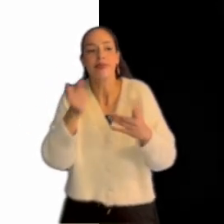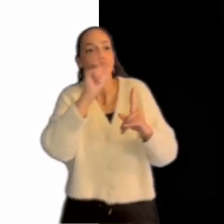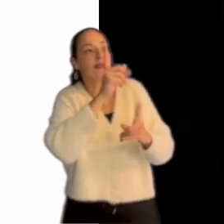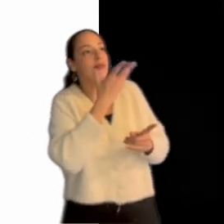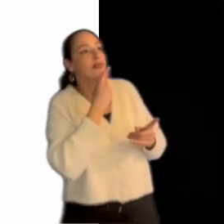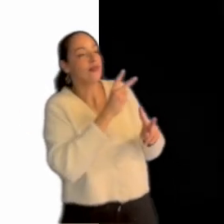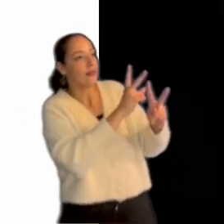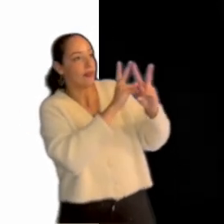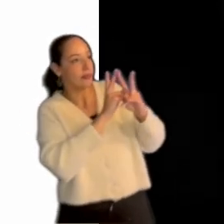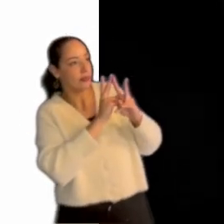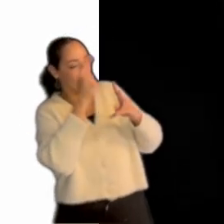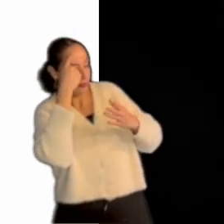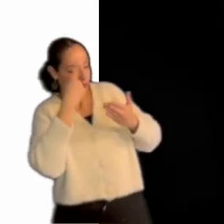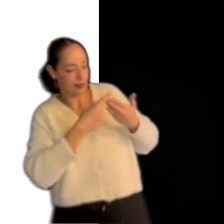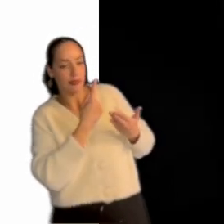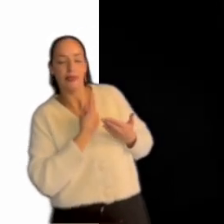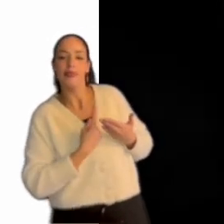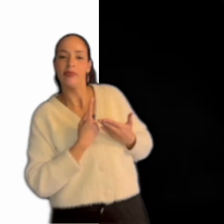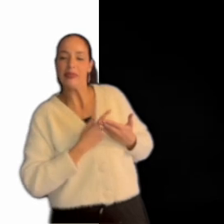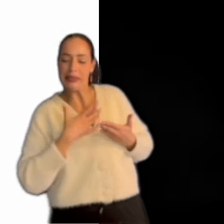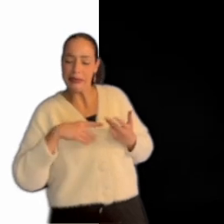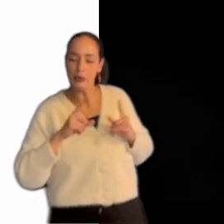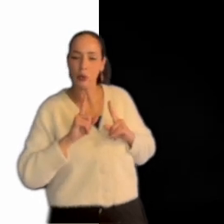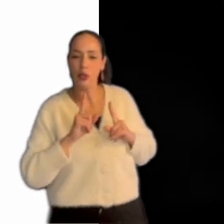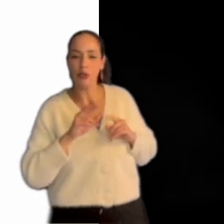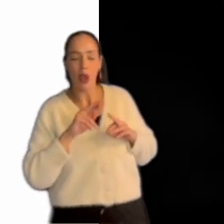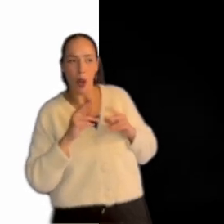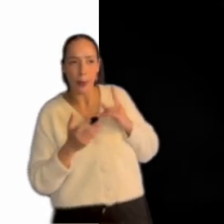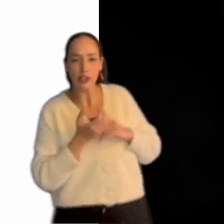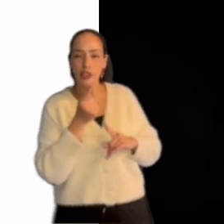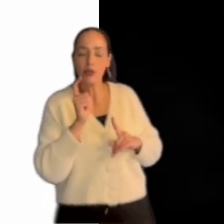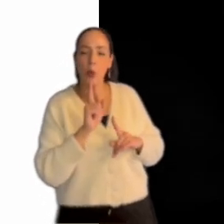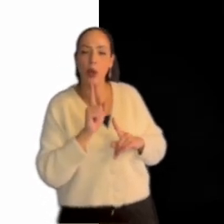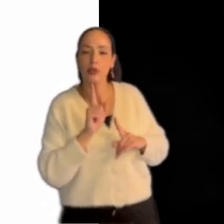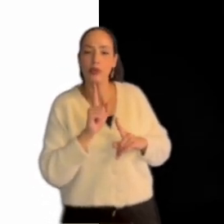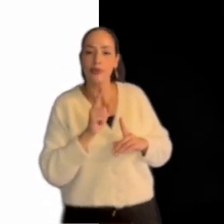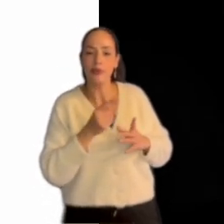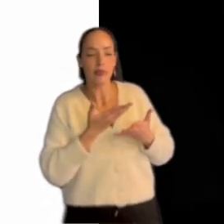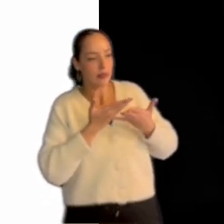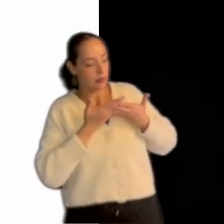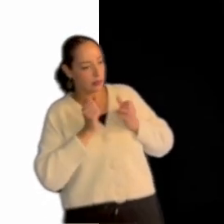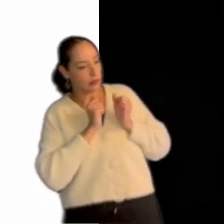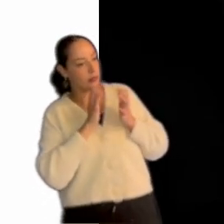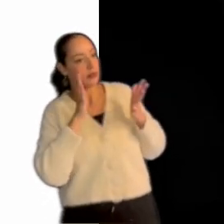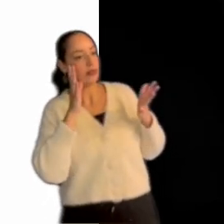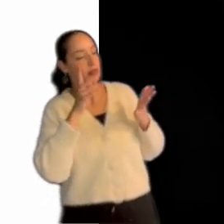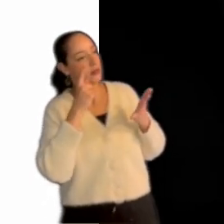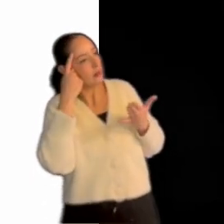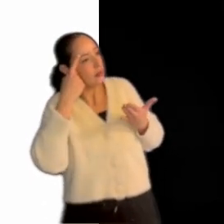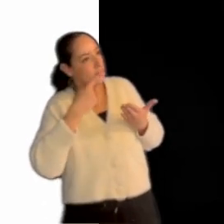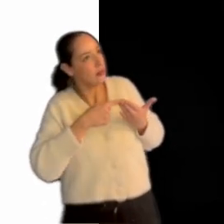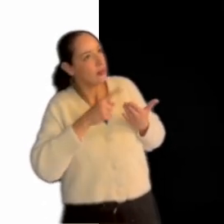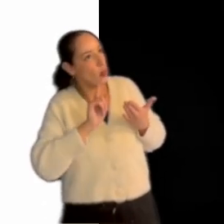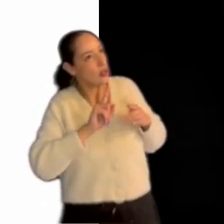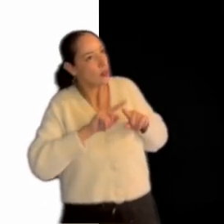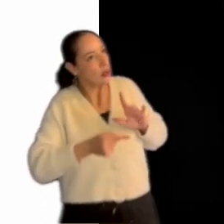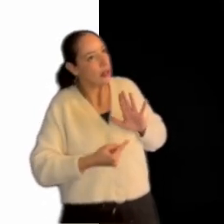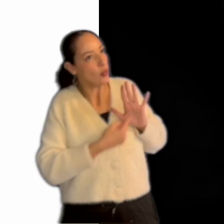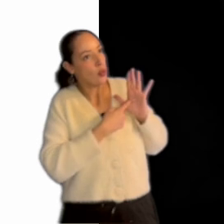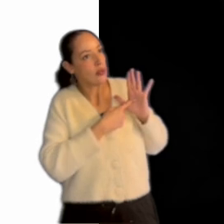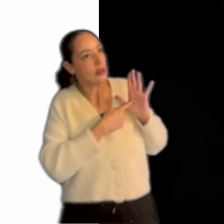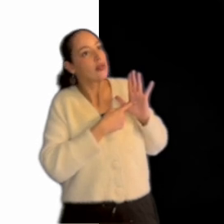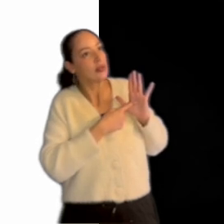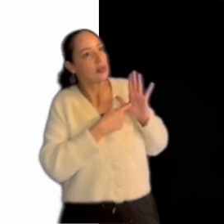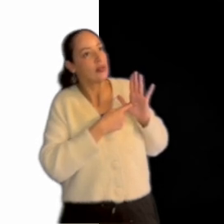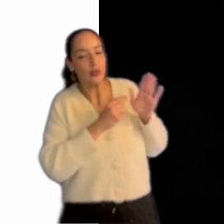to set their own agenda for the work that will take place, and to establish a process of accountability which values this uniqueness, positioning them firmly